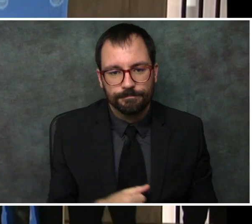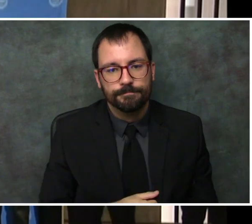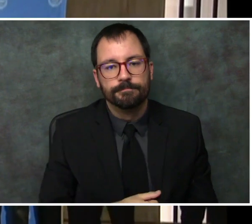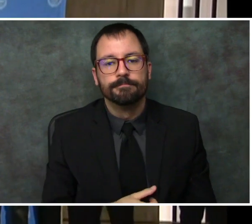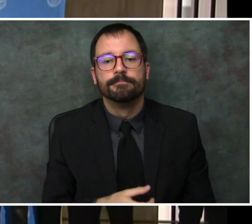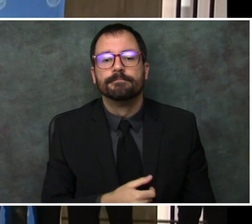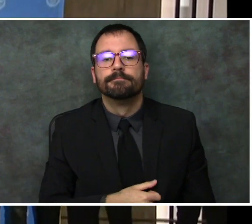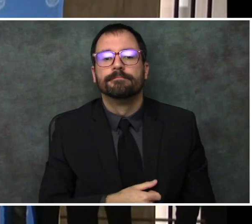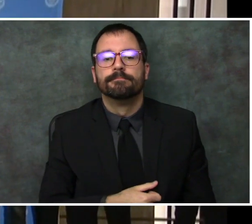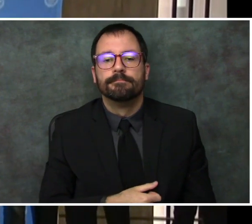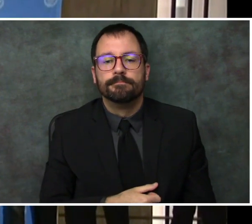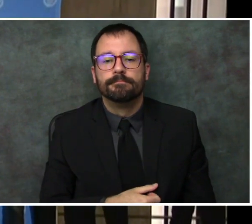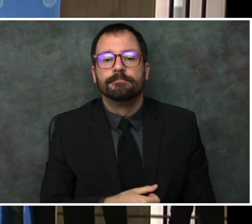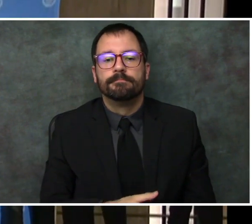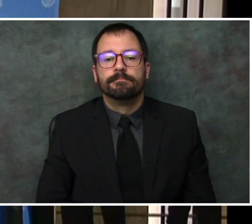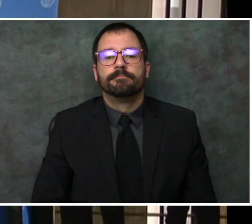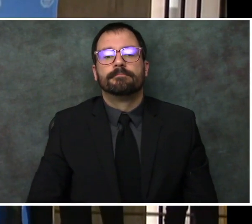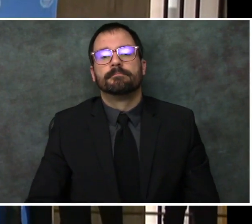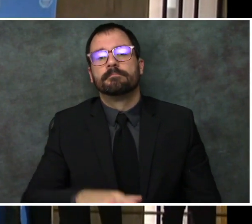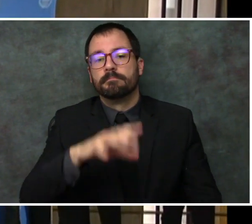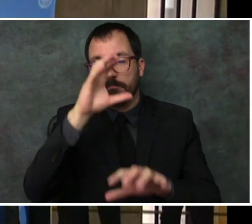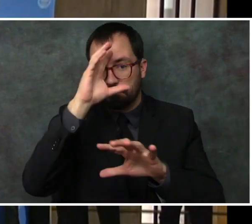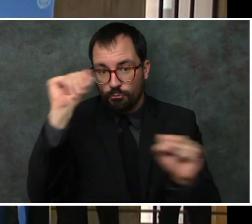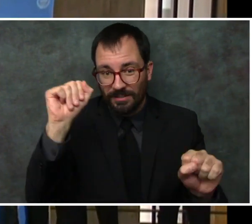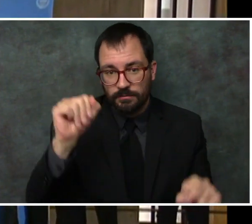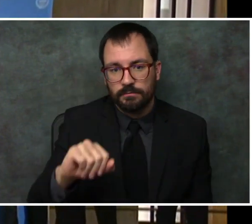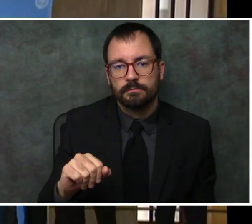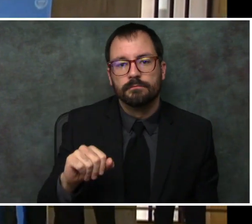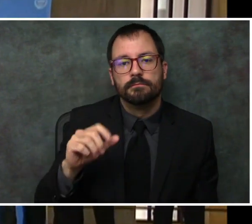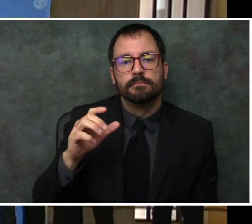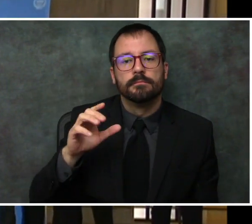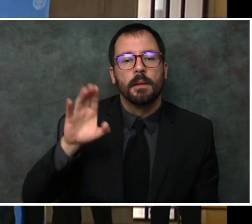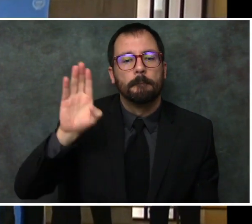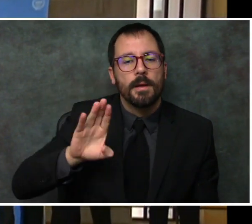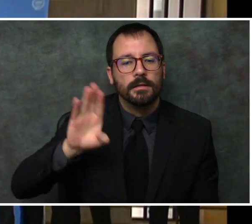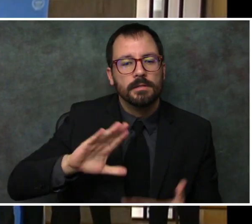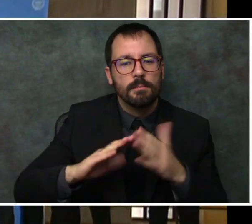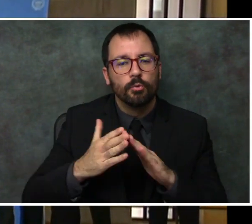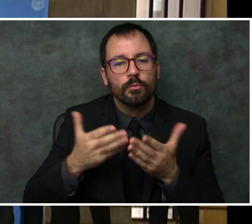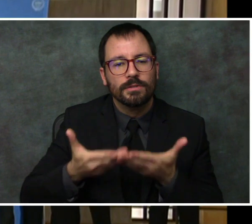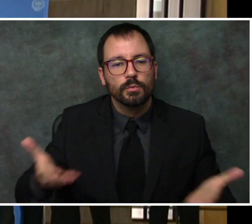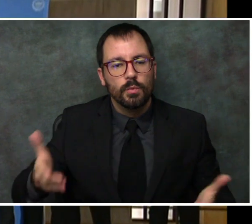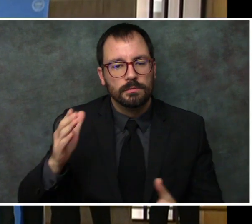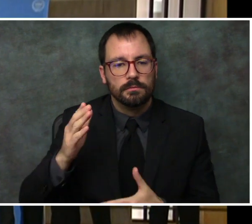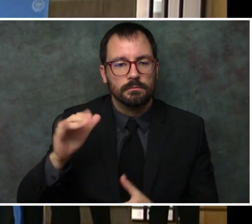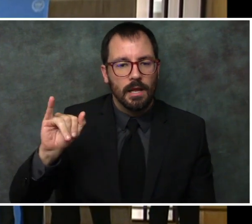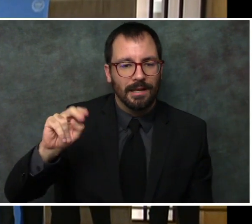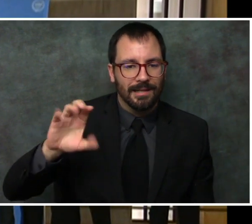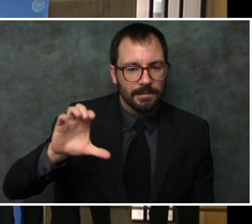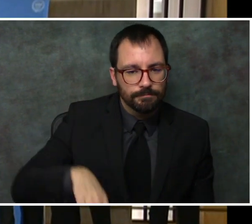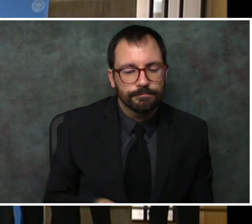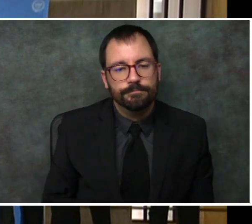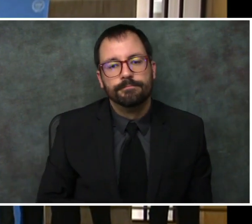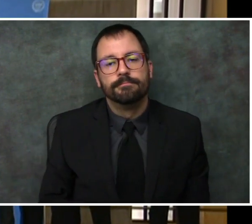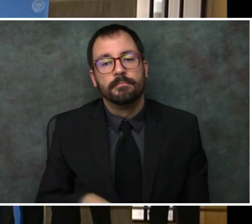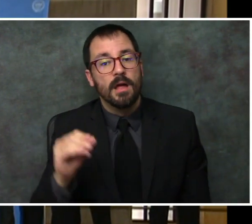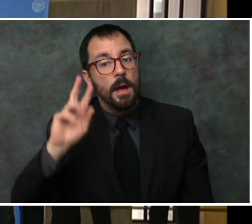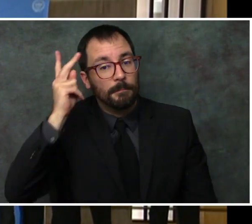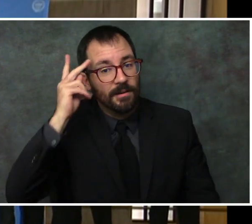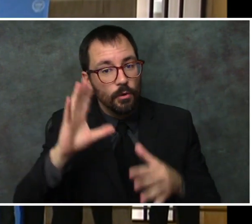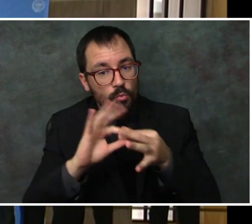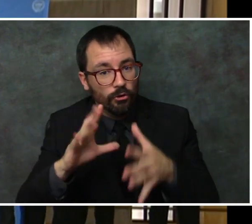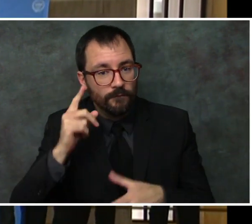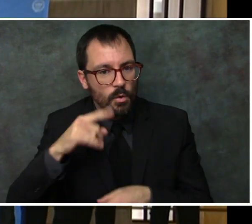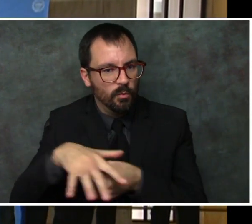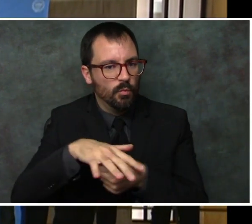Community Resources, Inc., and Political Coordinator for a local at SEIU. Superintendent Dennis